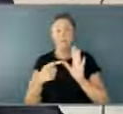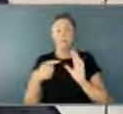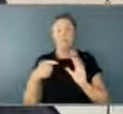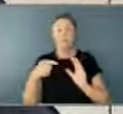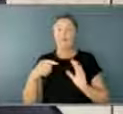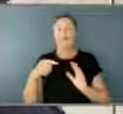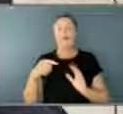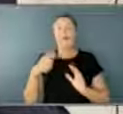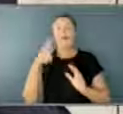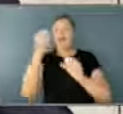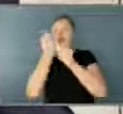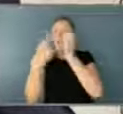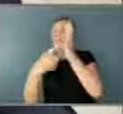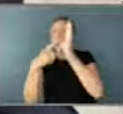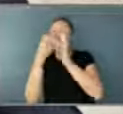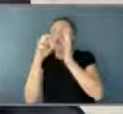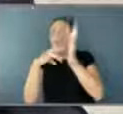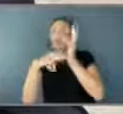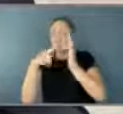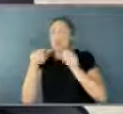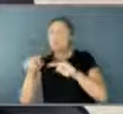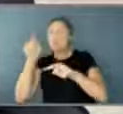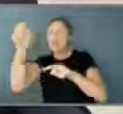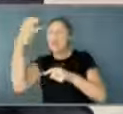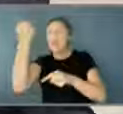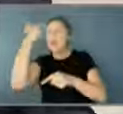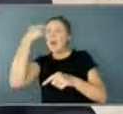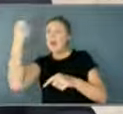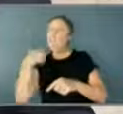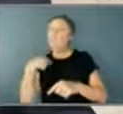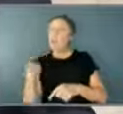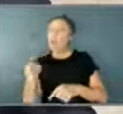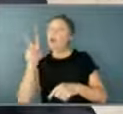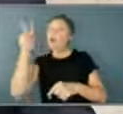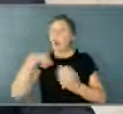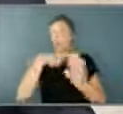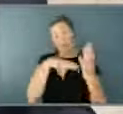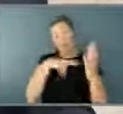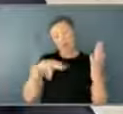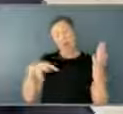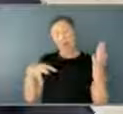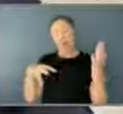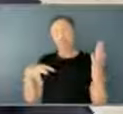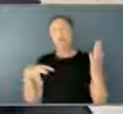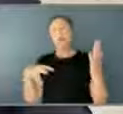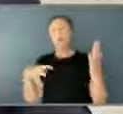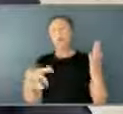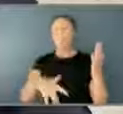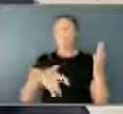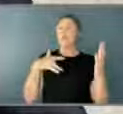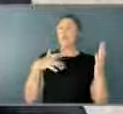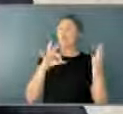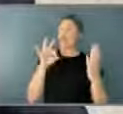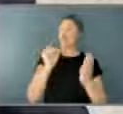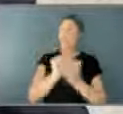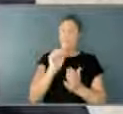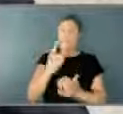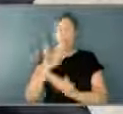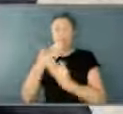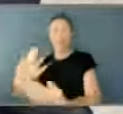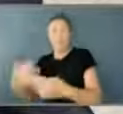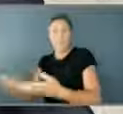on that, but the broader risks were not ones that we thought were ones that economically or particularly from a health point of view could